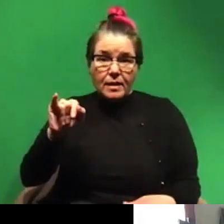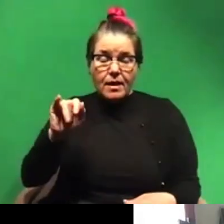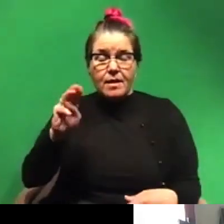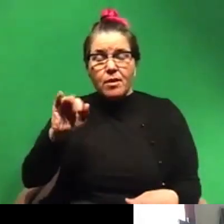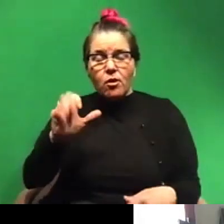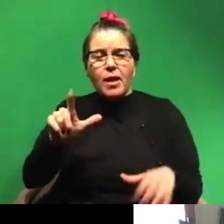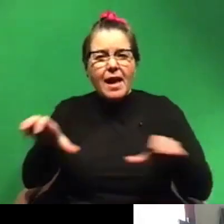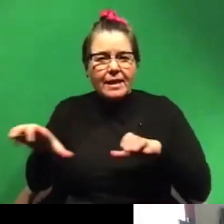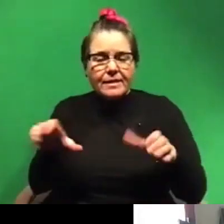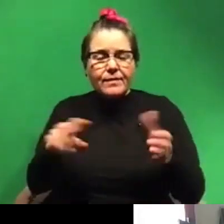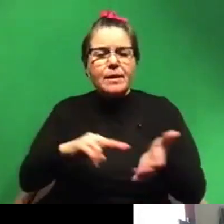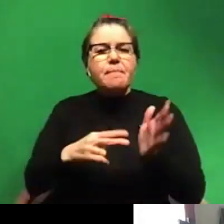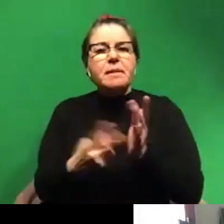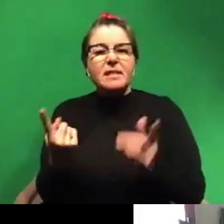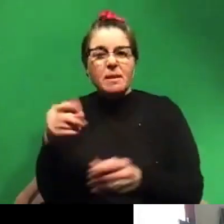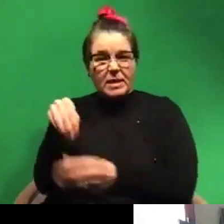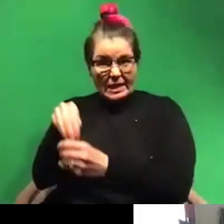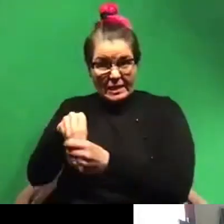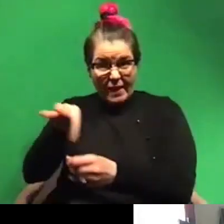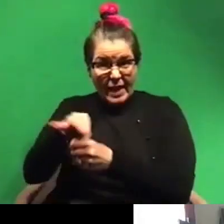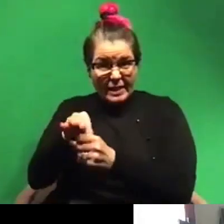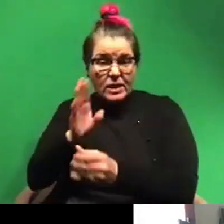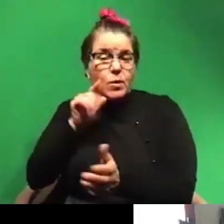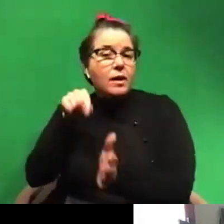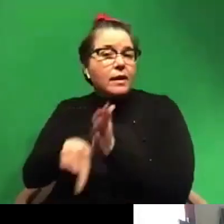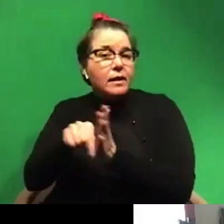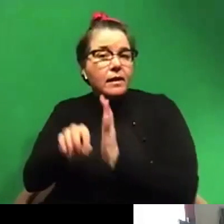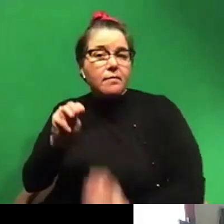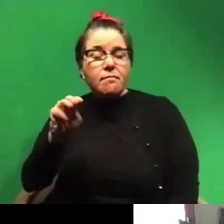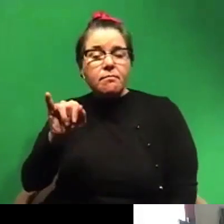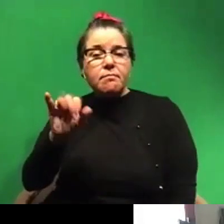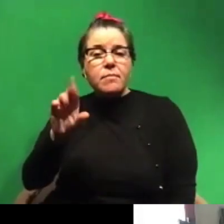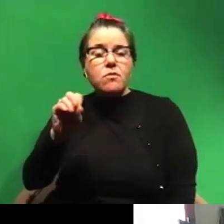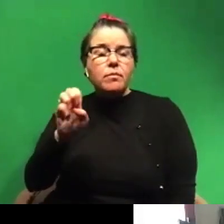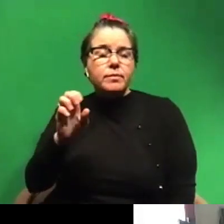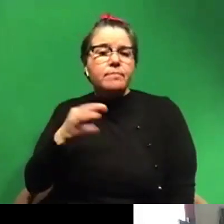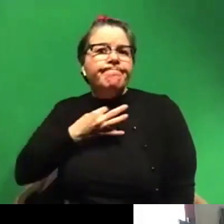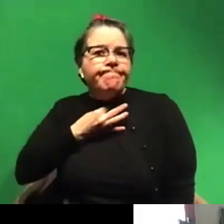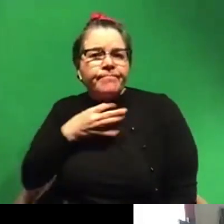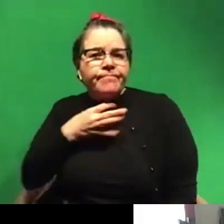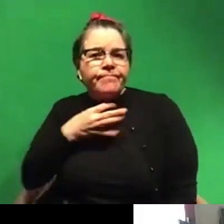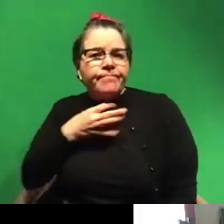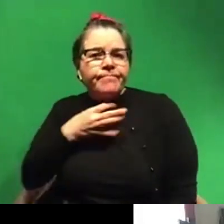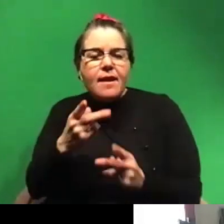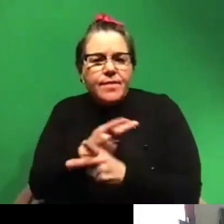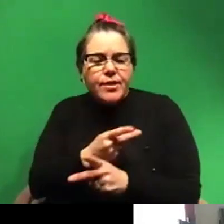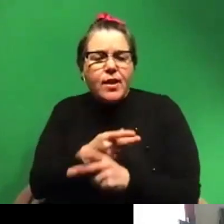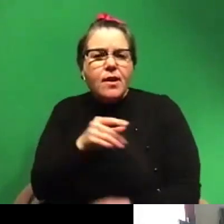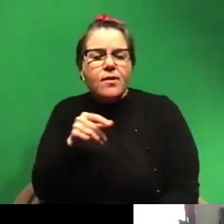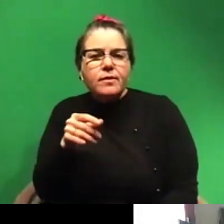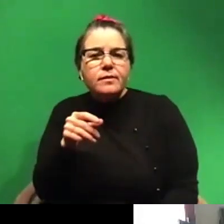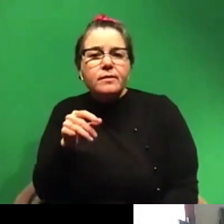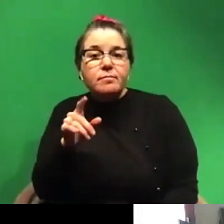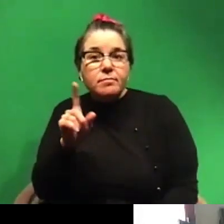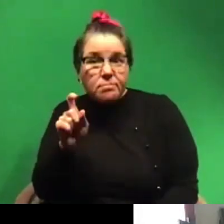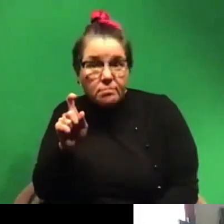might be something in that tea that kills microbes. I'd really like to study that and figure out if we can use